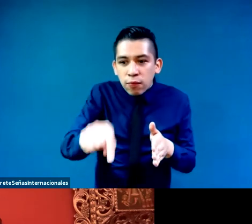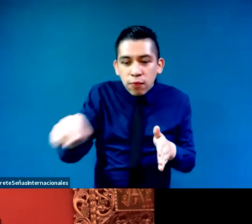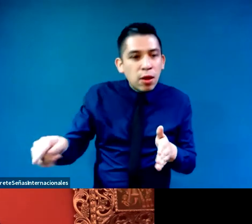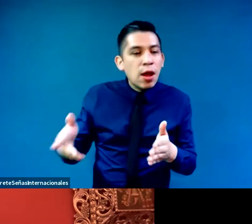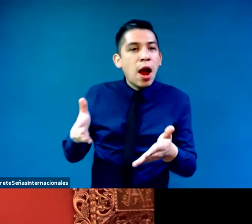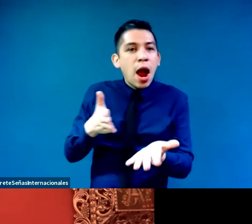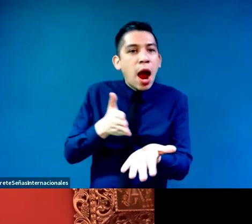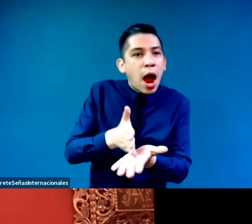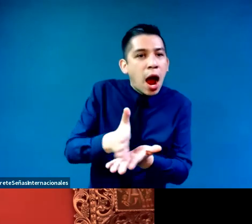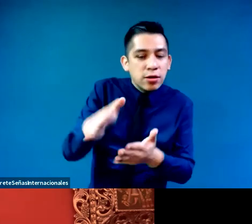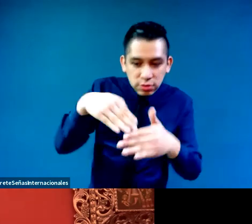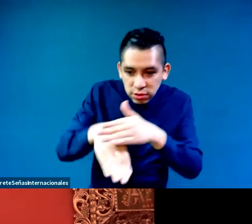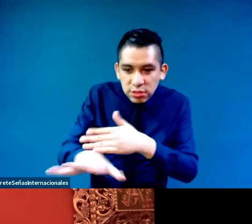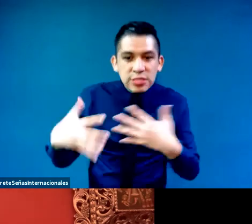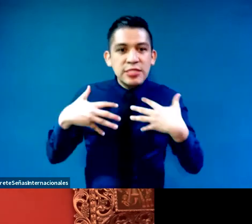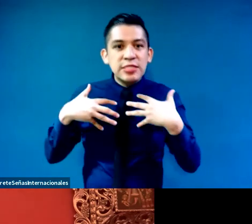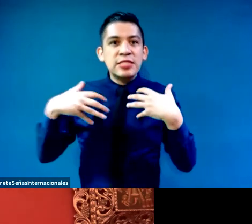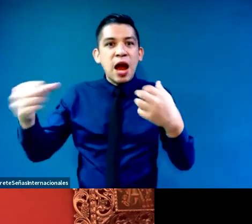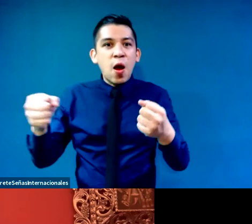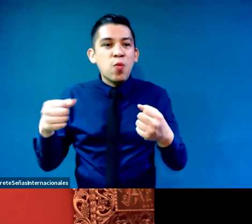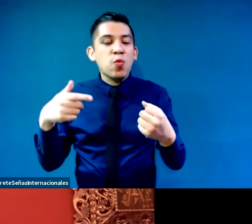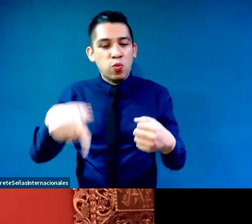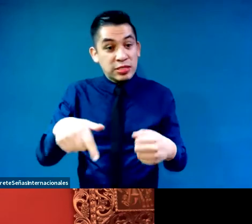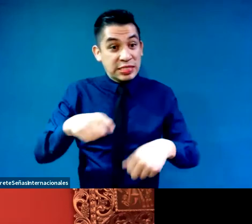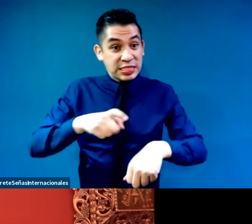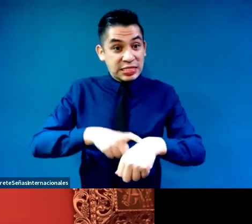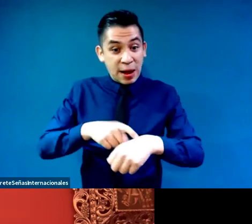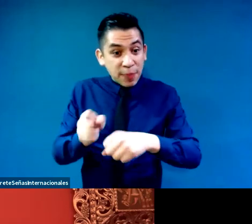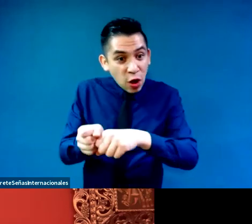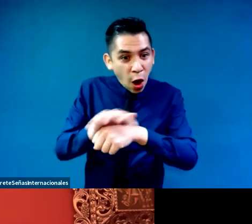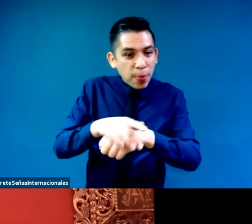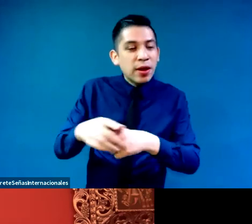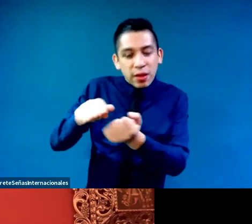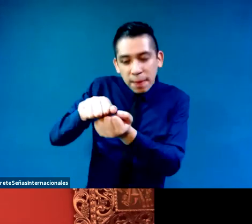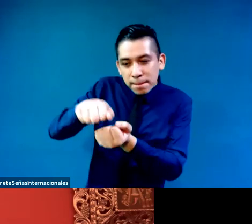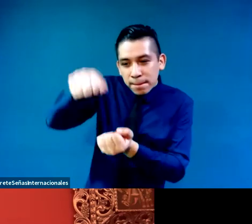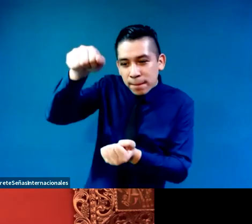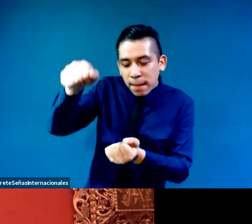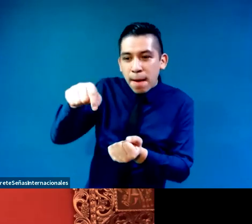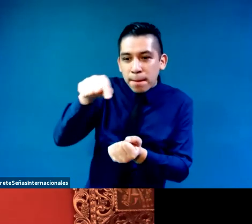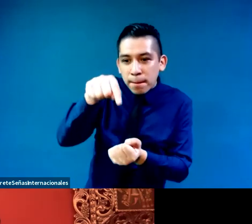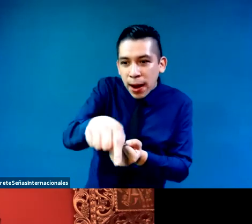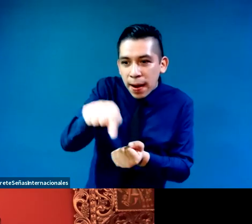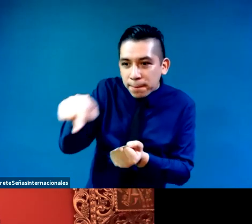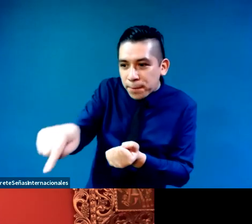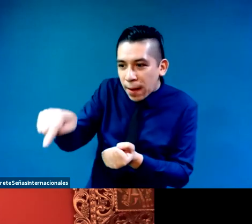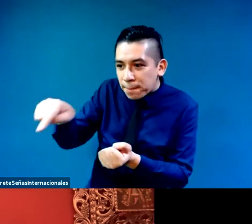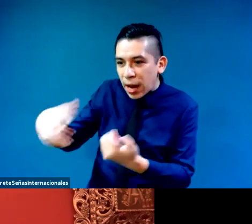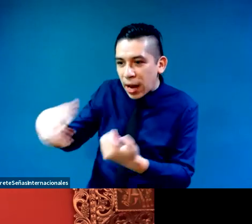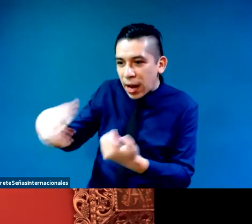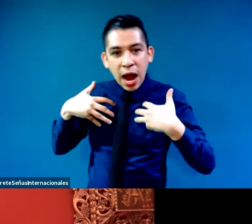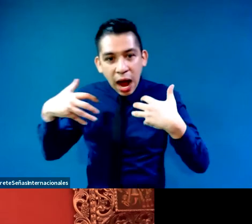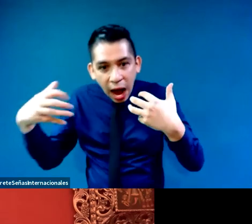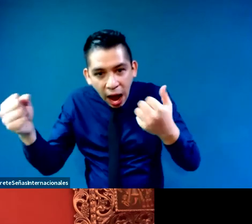it first broke out are sectors which are heavily feminized: retail, tourism, domestic work, and others.